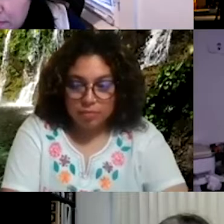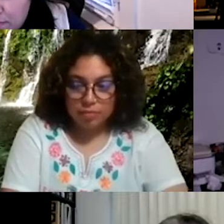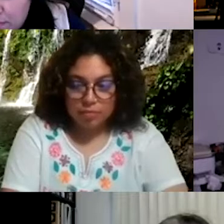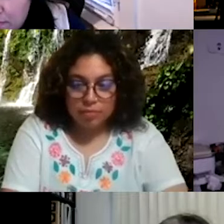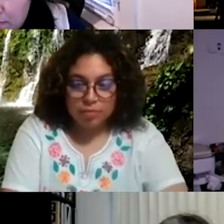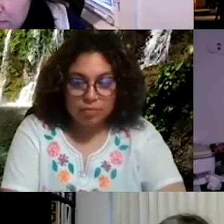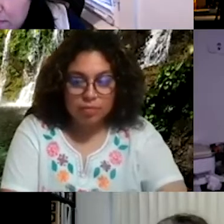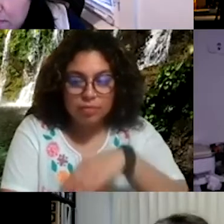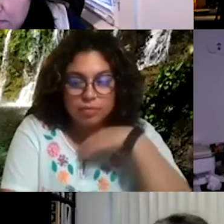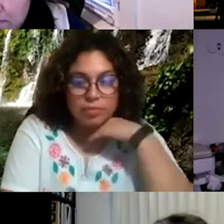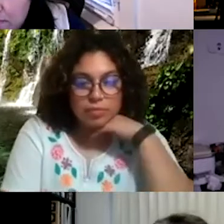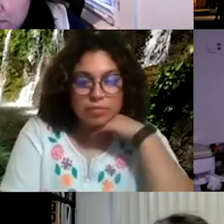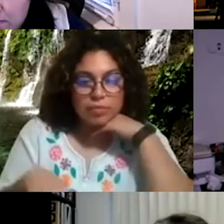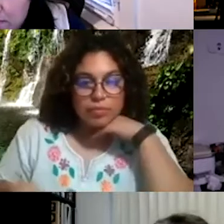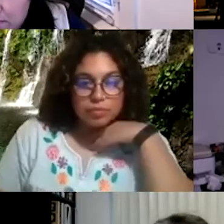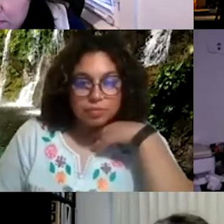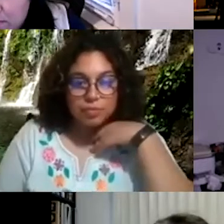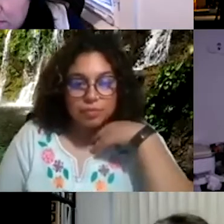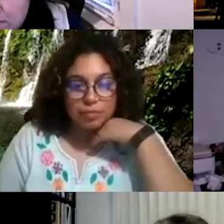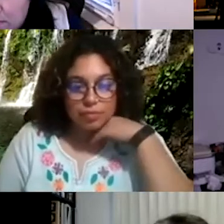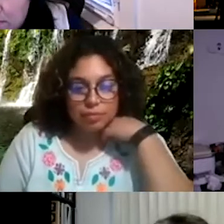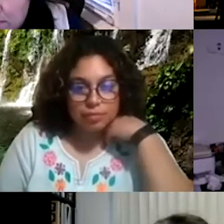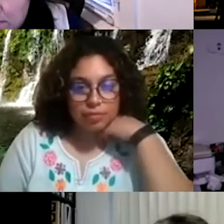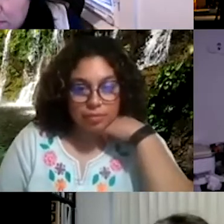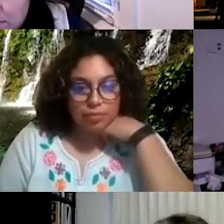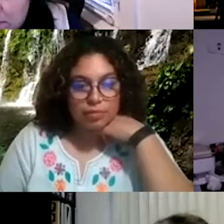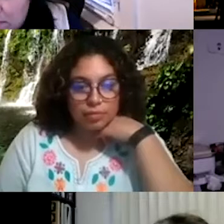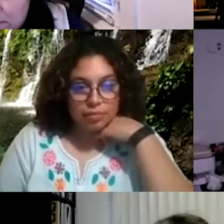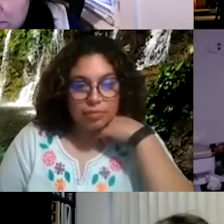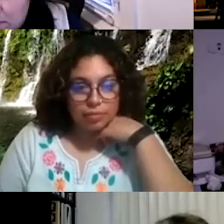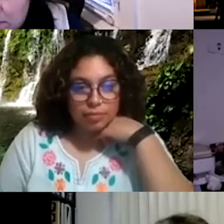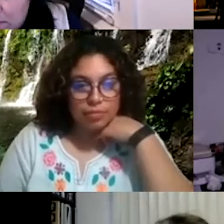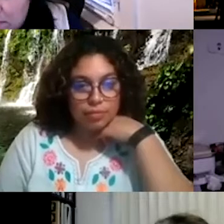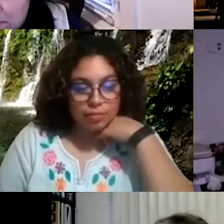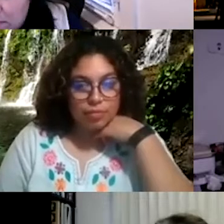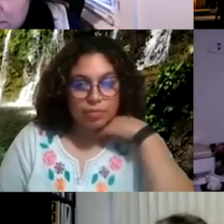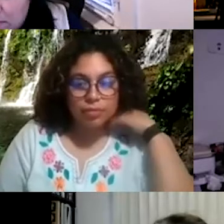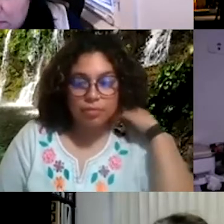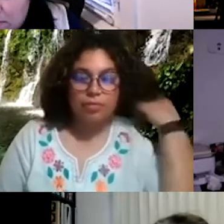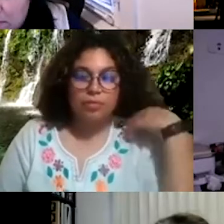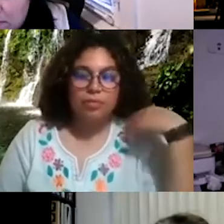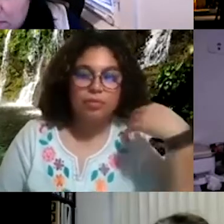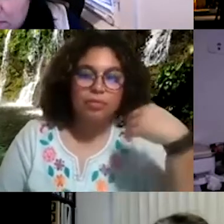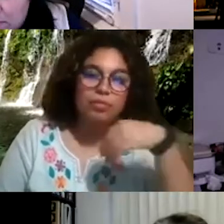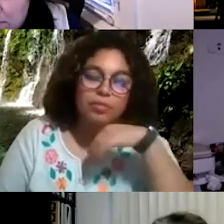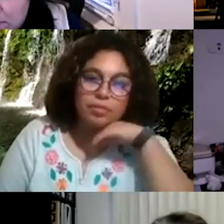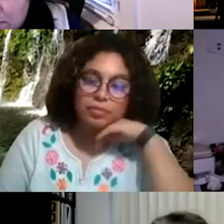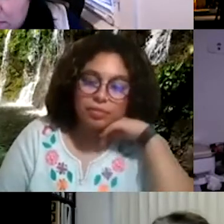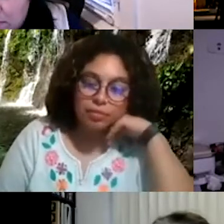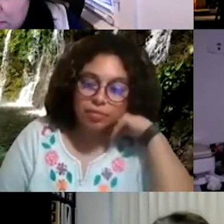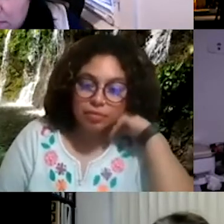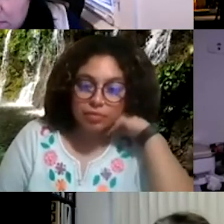I became really involved with CAUSA, the Central American United Student Association. Actually, that's where I